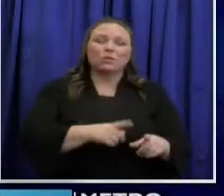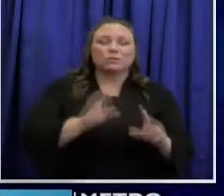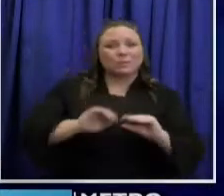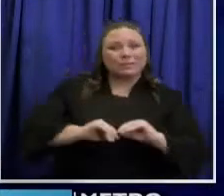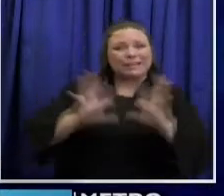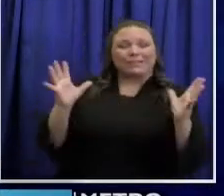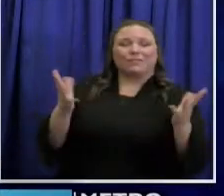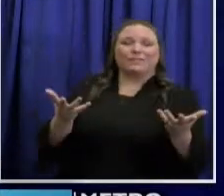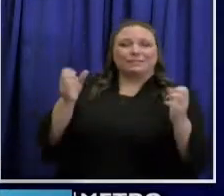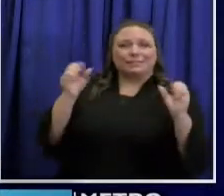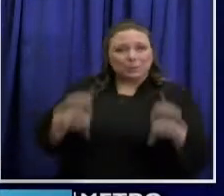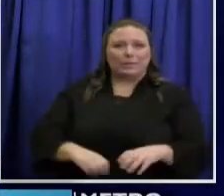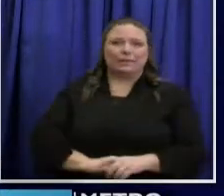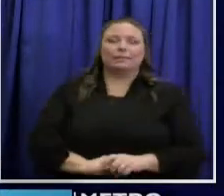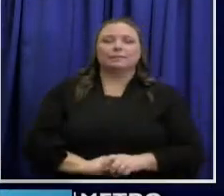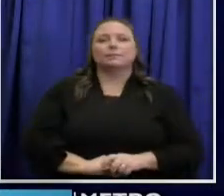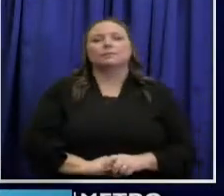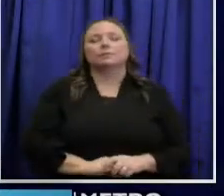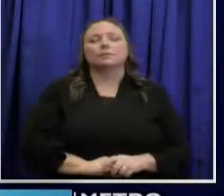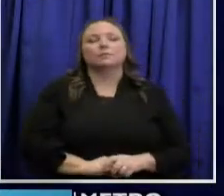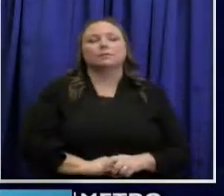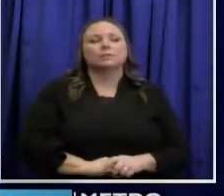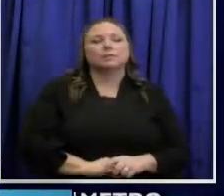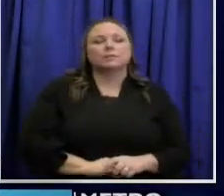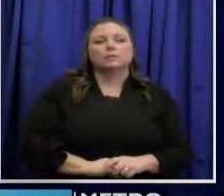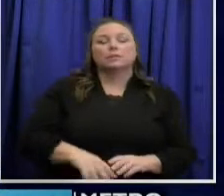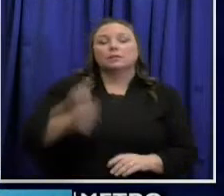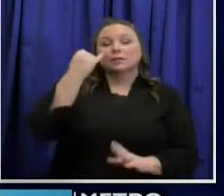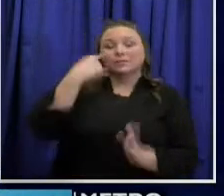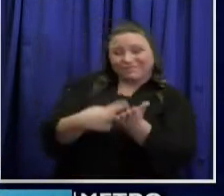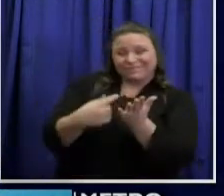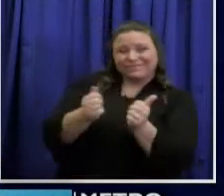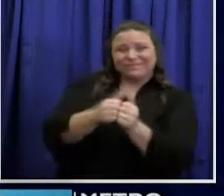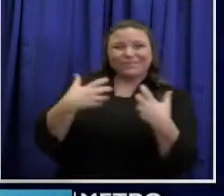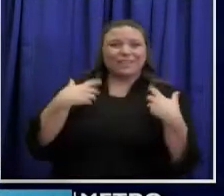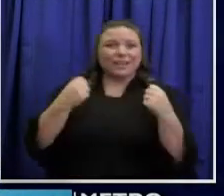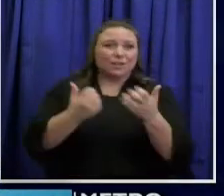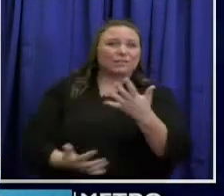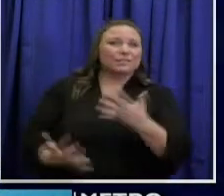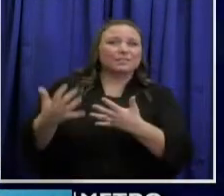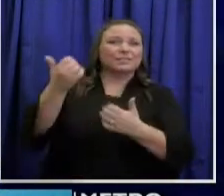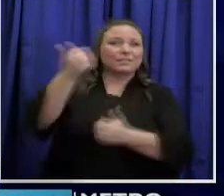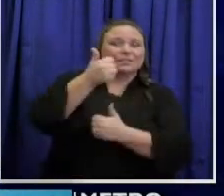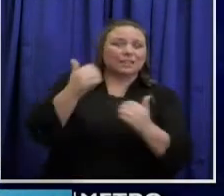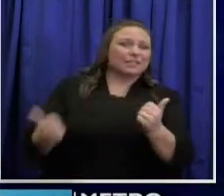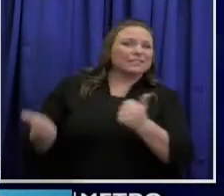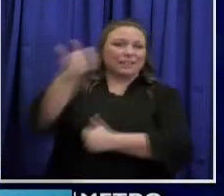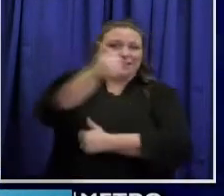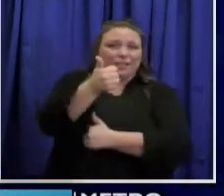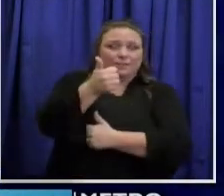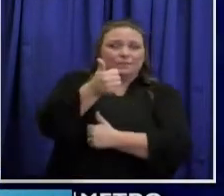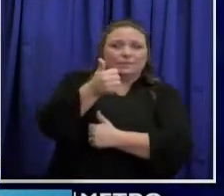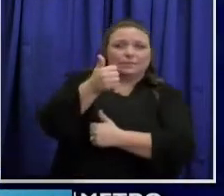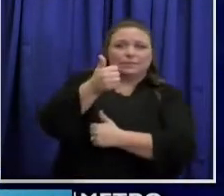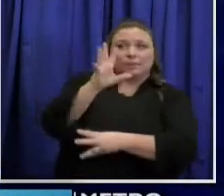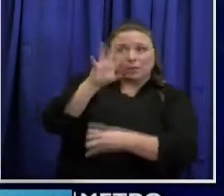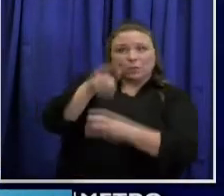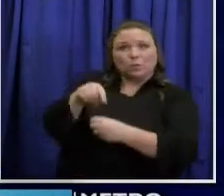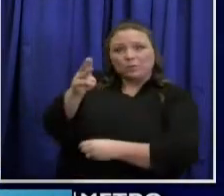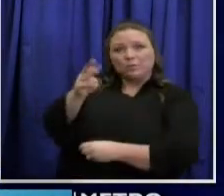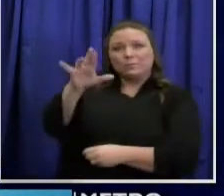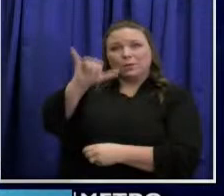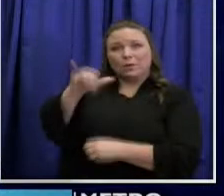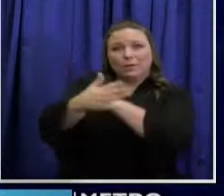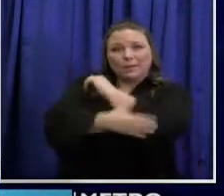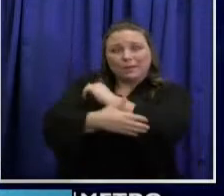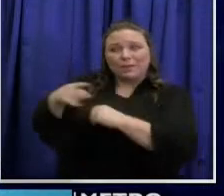done. If you talk to the health executives of our regional healthcare facilities, including in Murray County, they